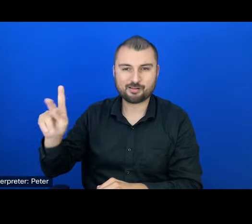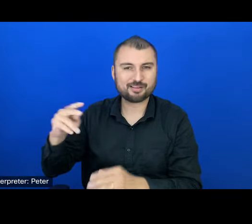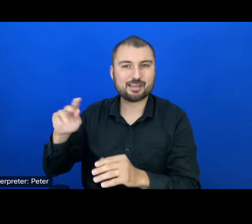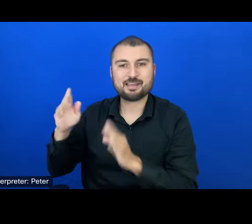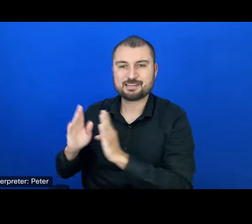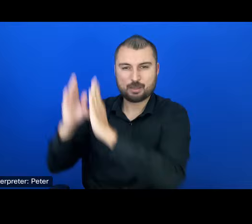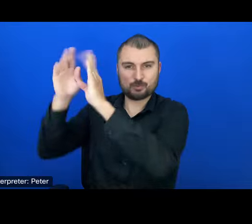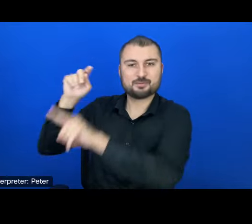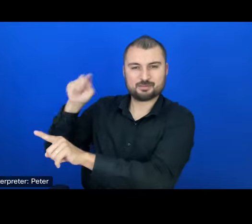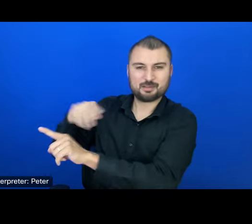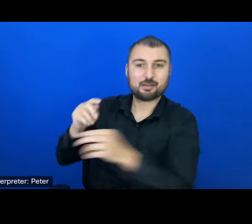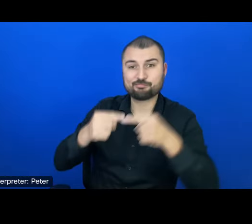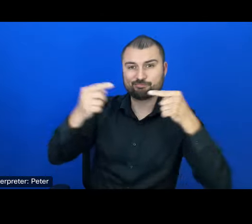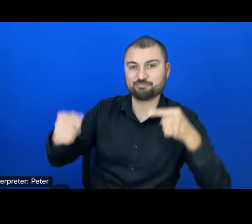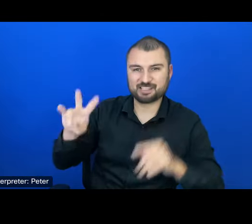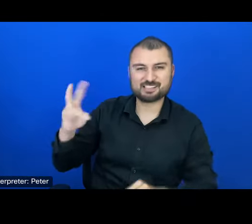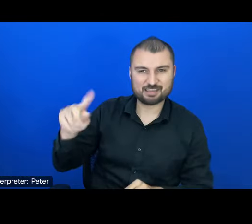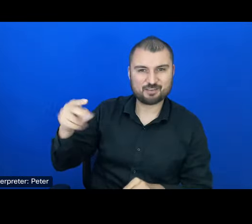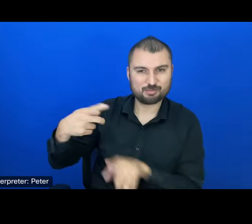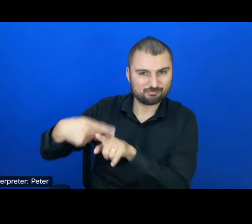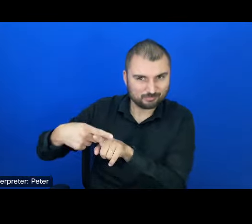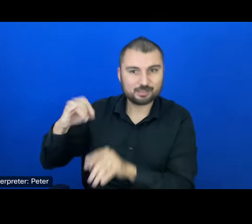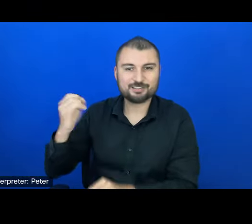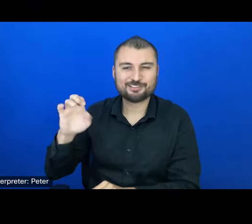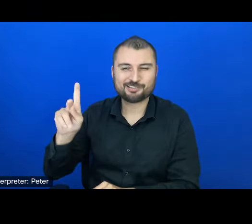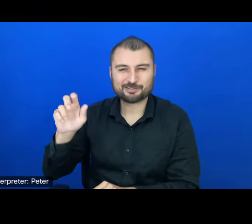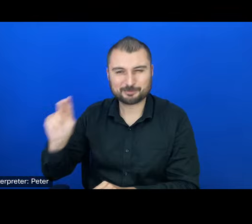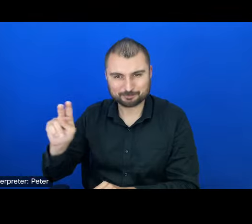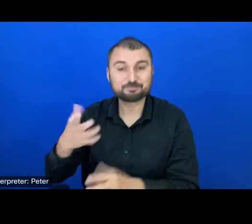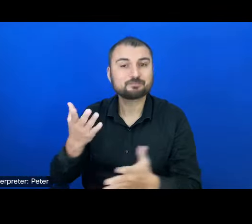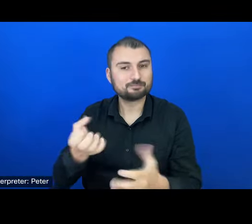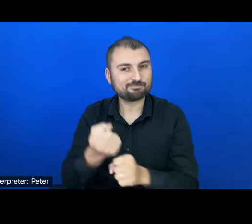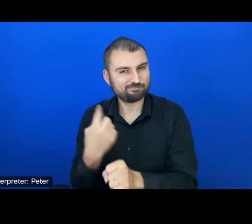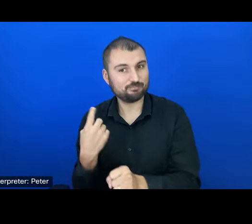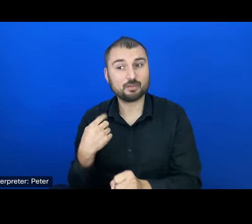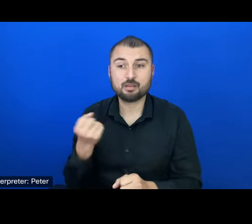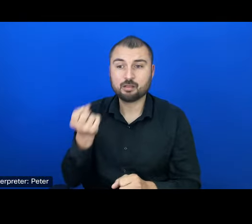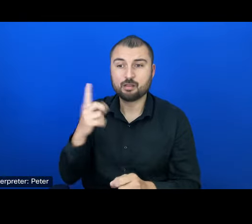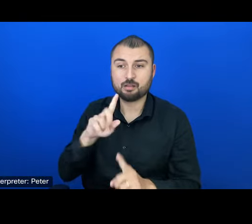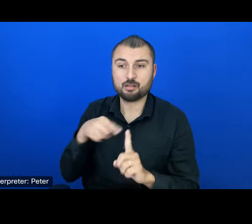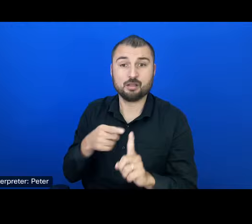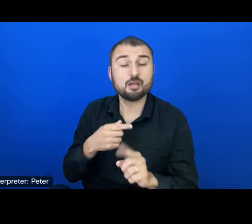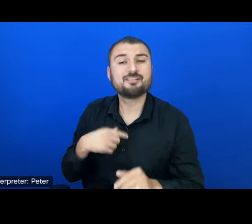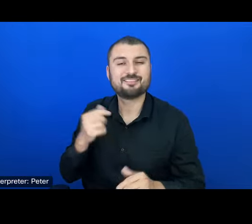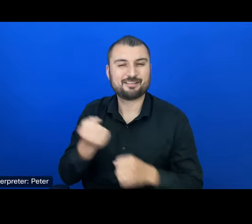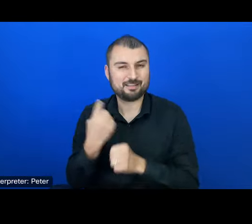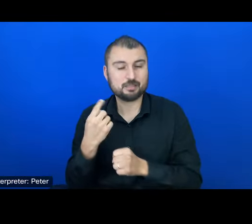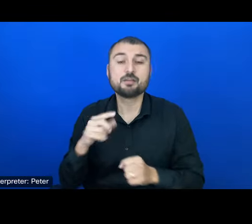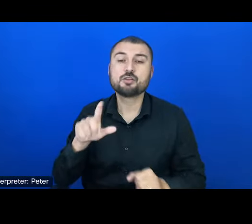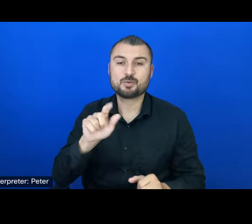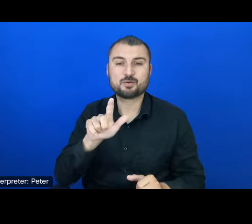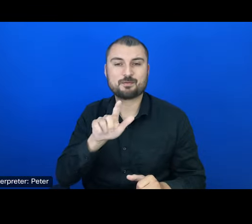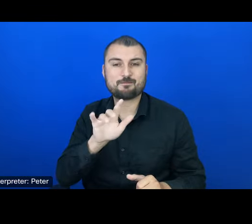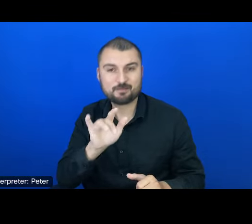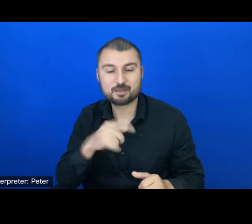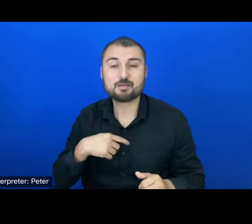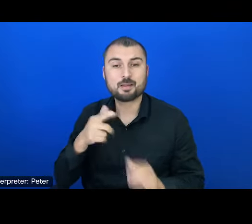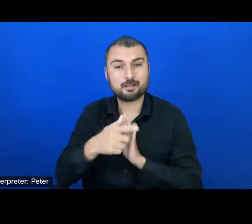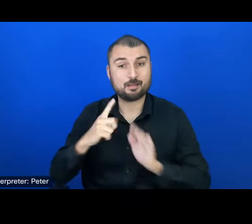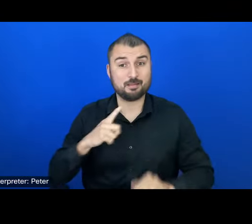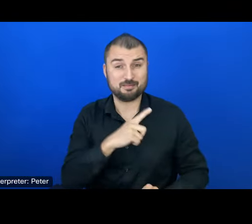street at 7th and Jackson. So last year, During the 2025 legislative session, the